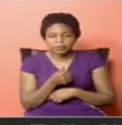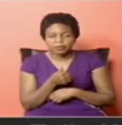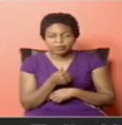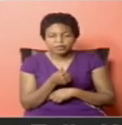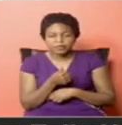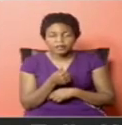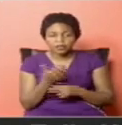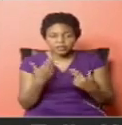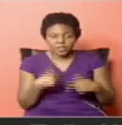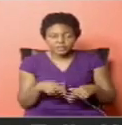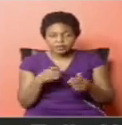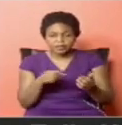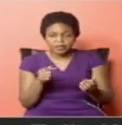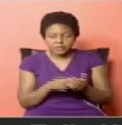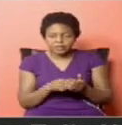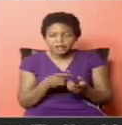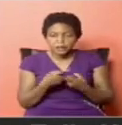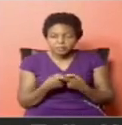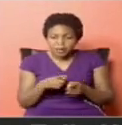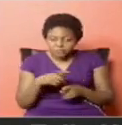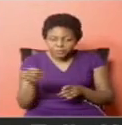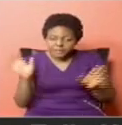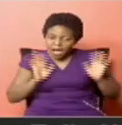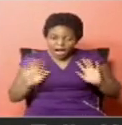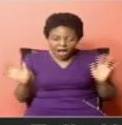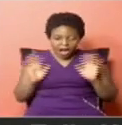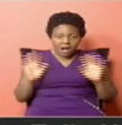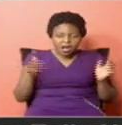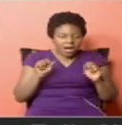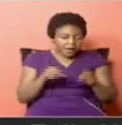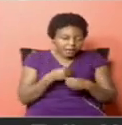medical facilities don't go to those facilities